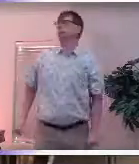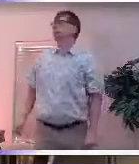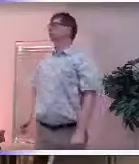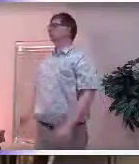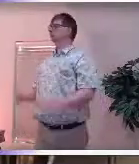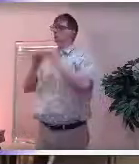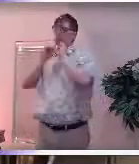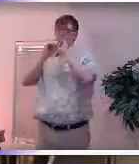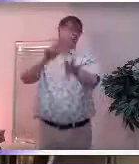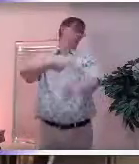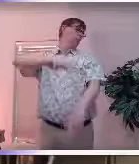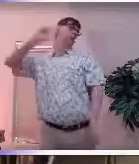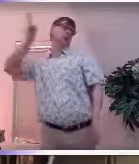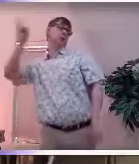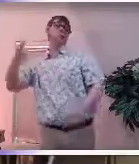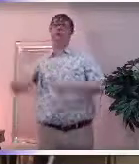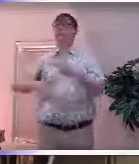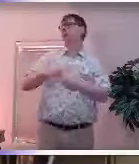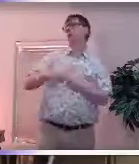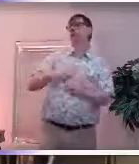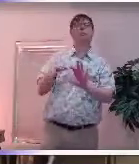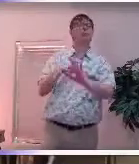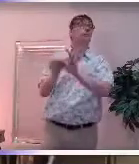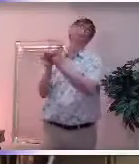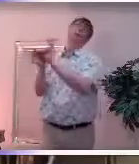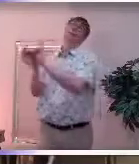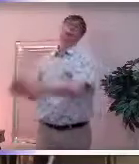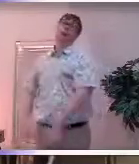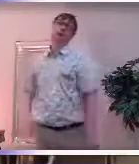talk about other people and what they're doing,